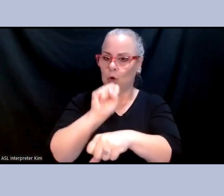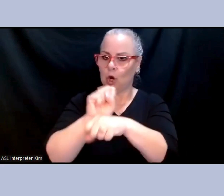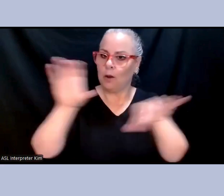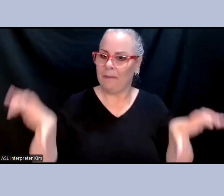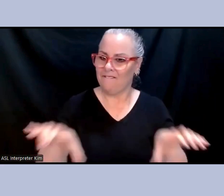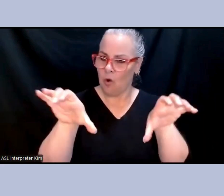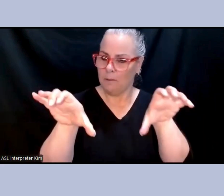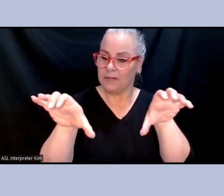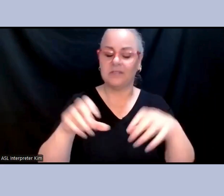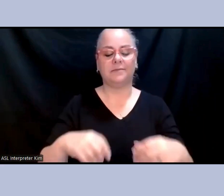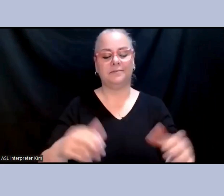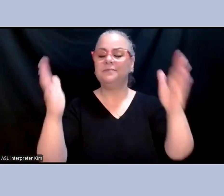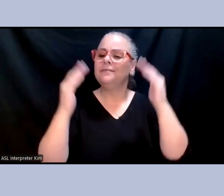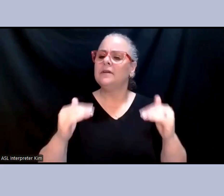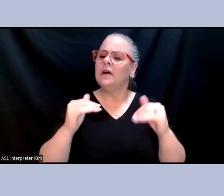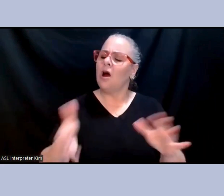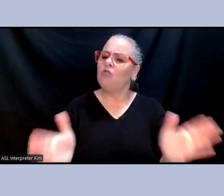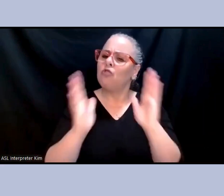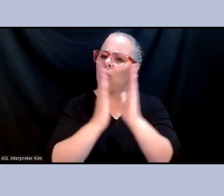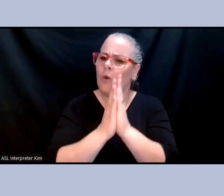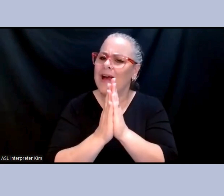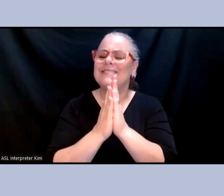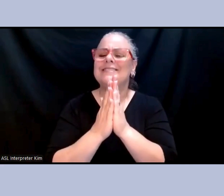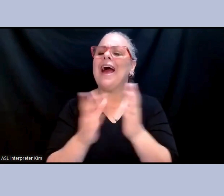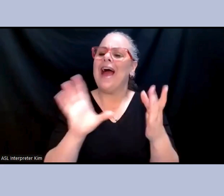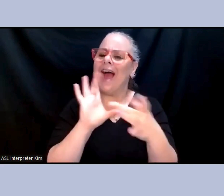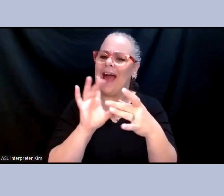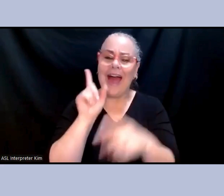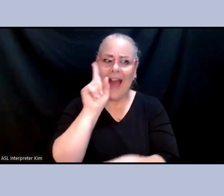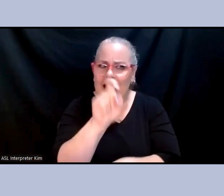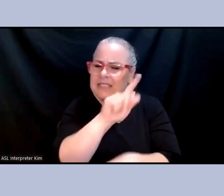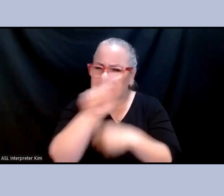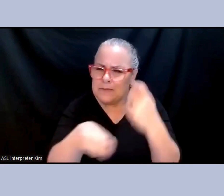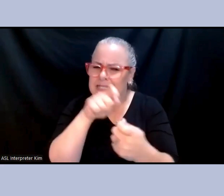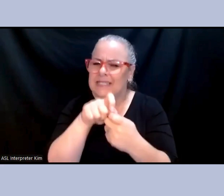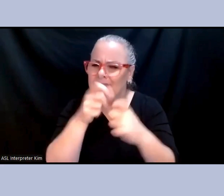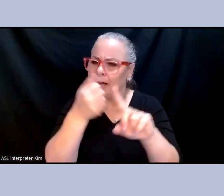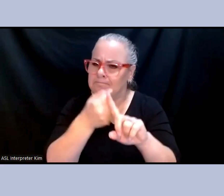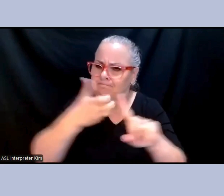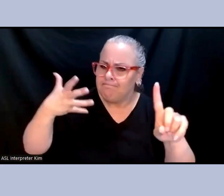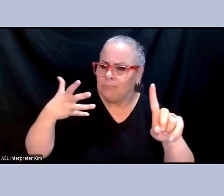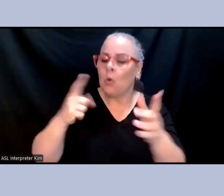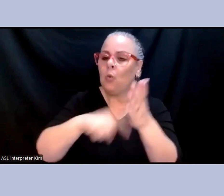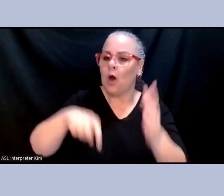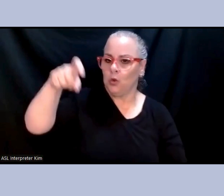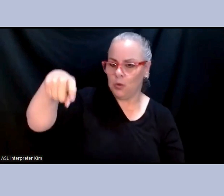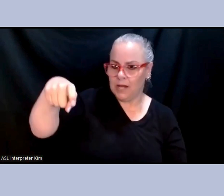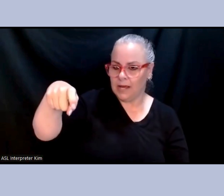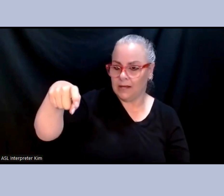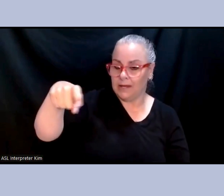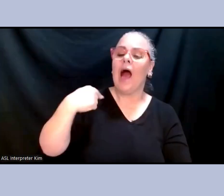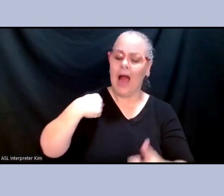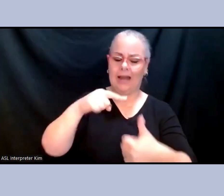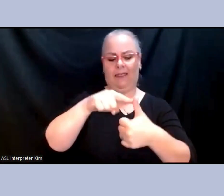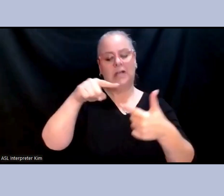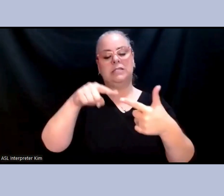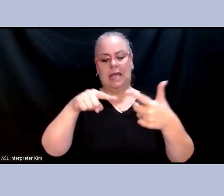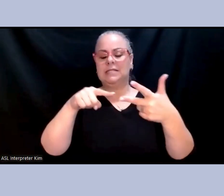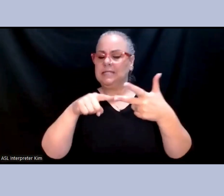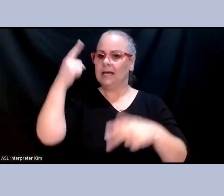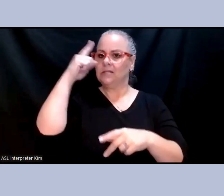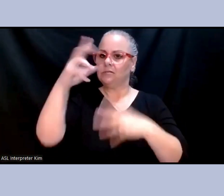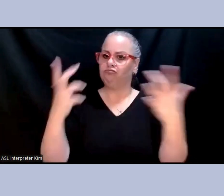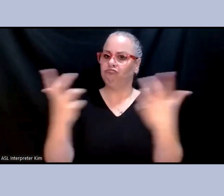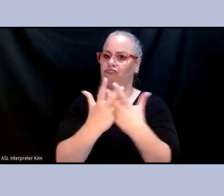your request to clearly outline the link from your disability-related limitations to the accommodation you are requesting, while